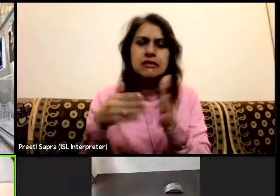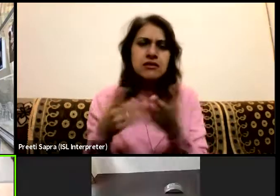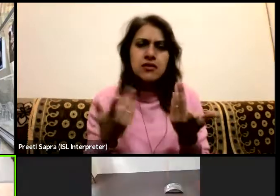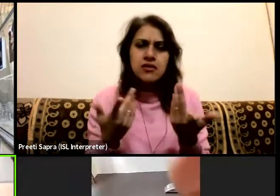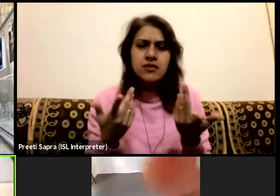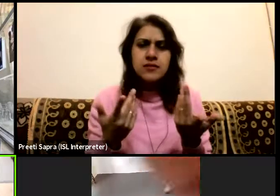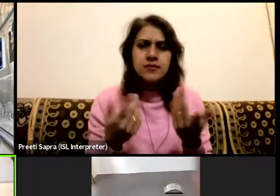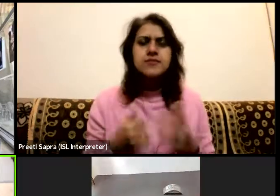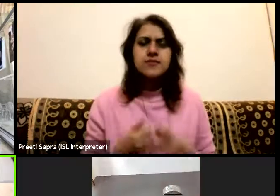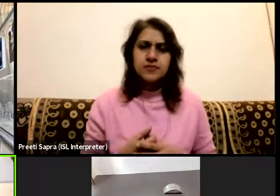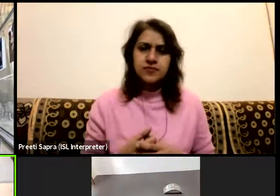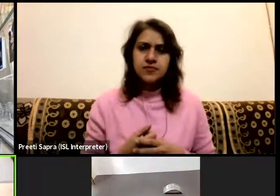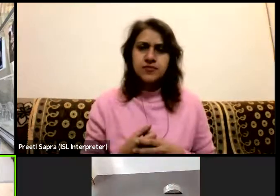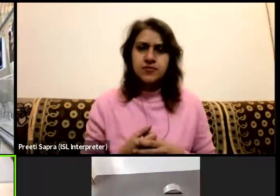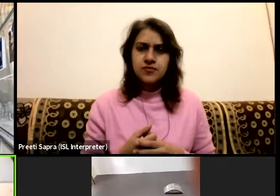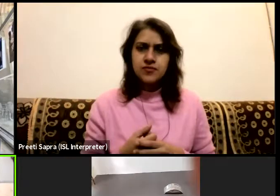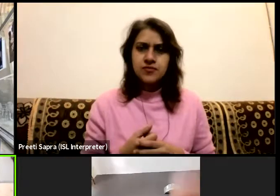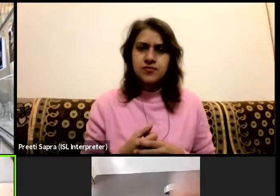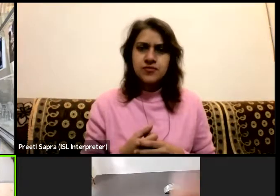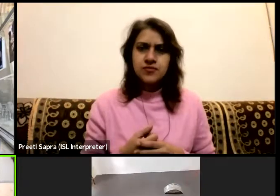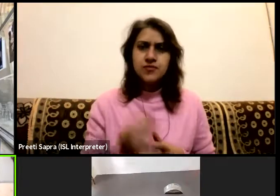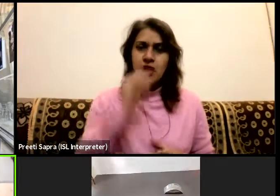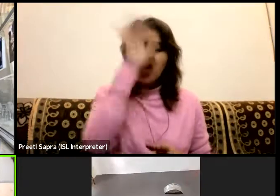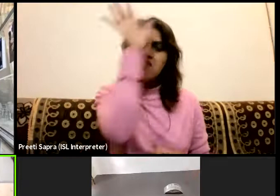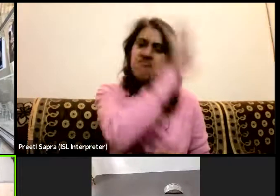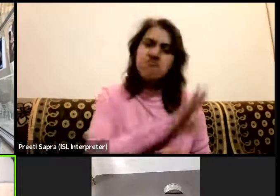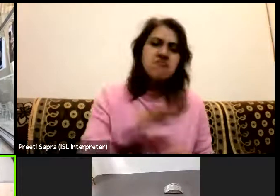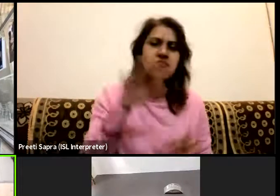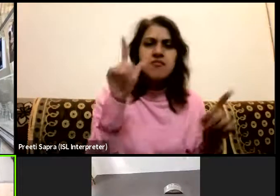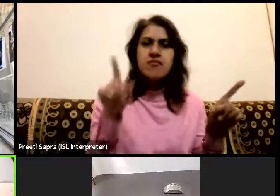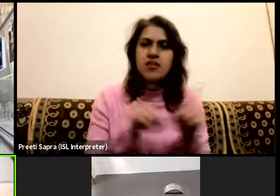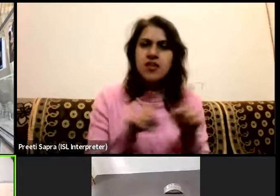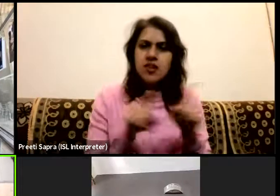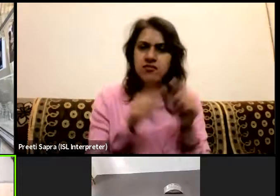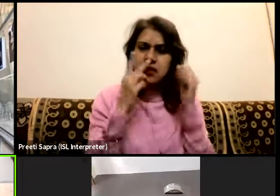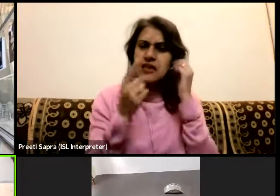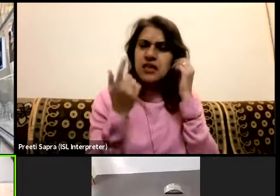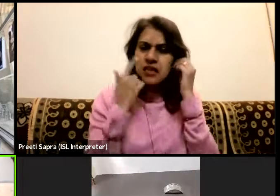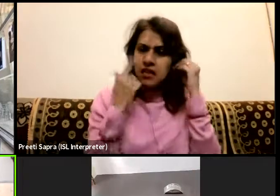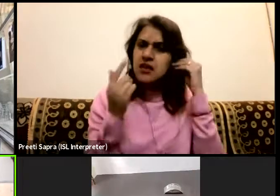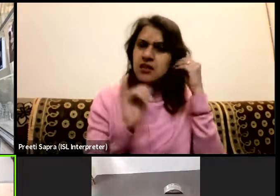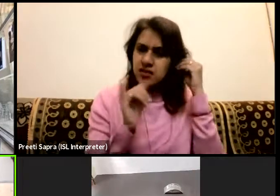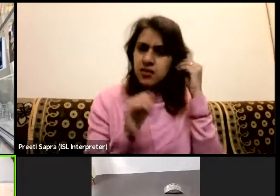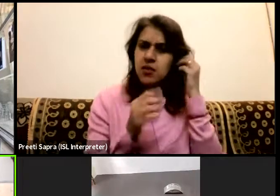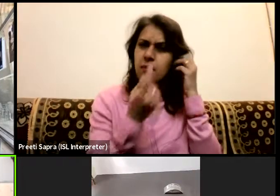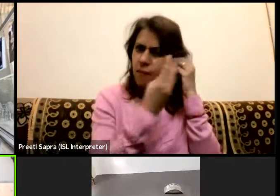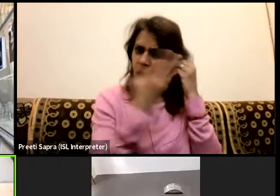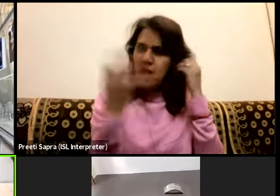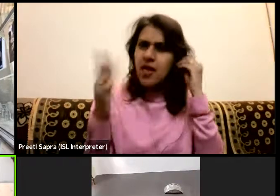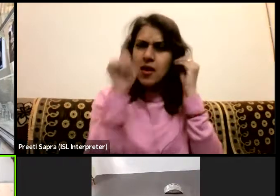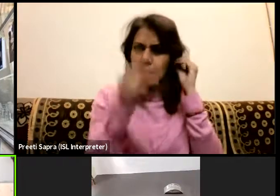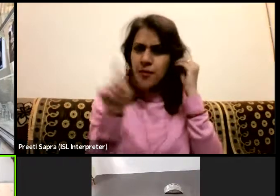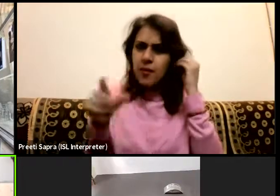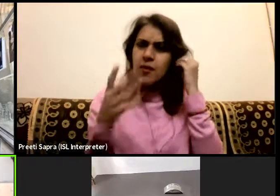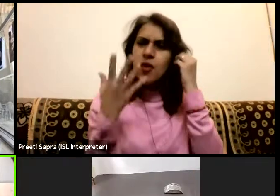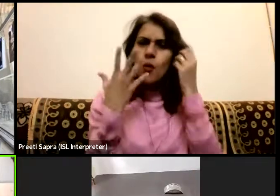people across the country, most of them wanted